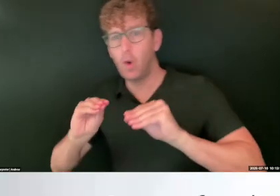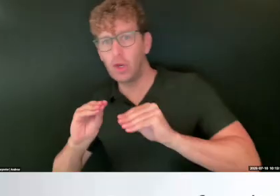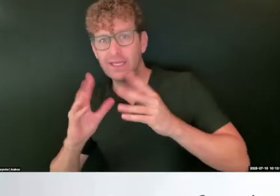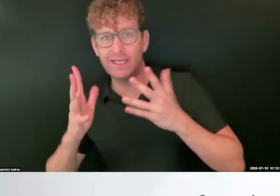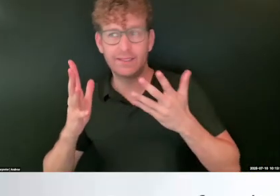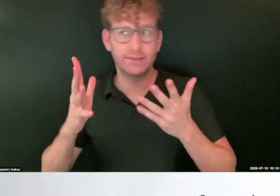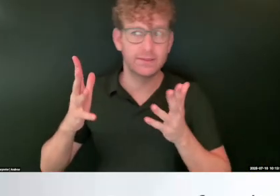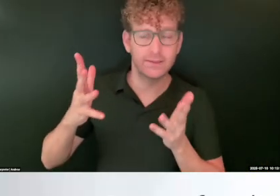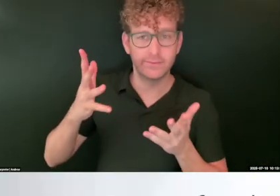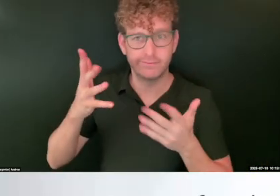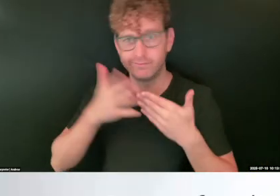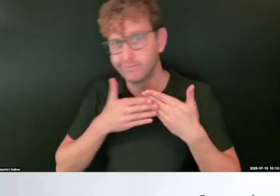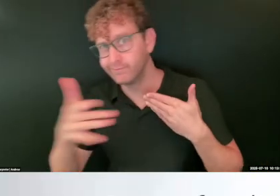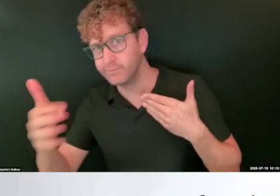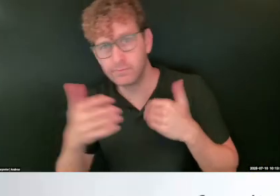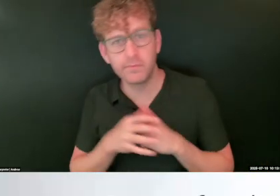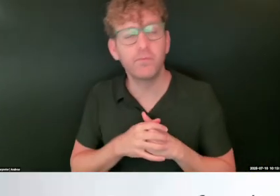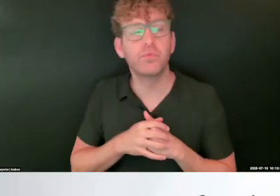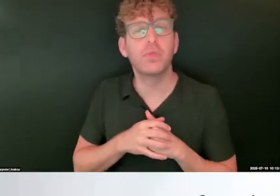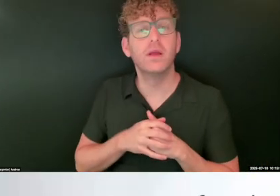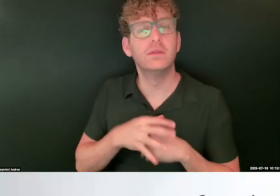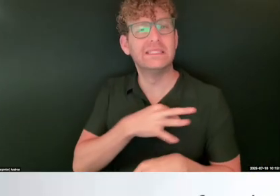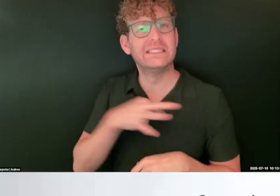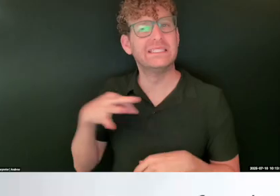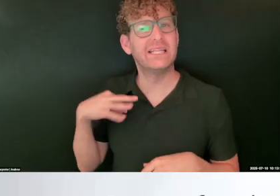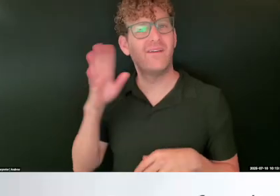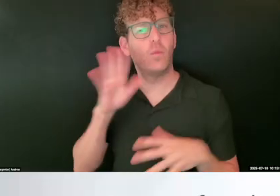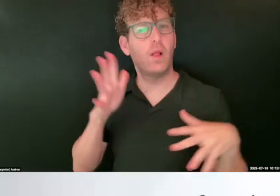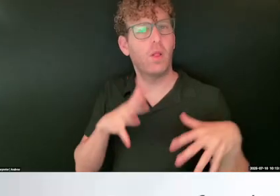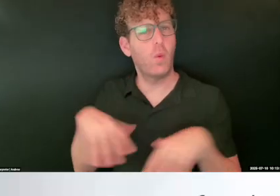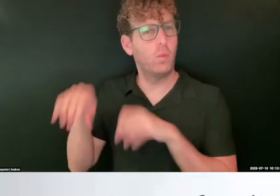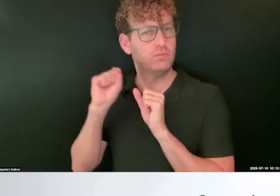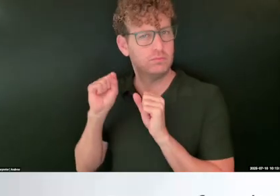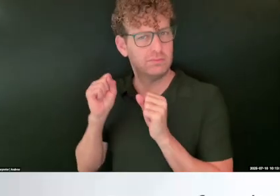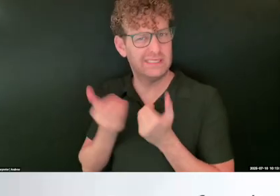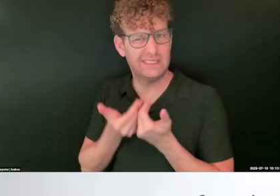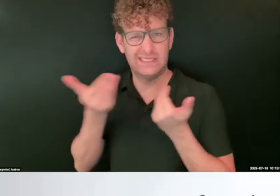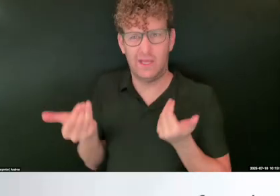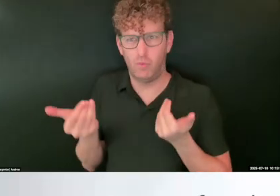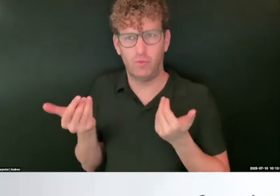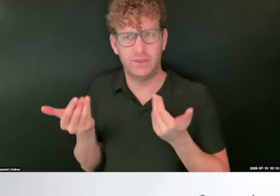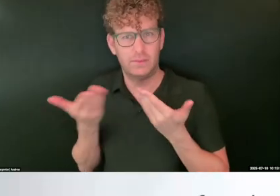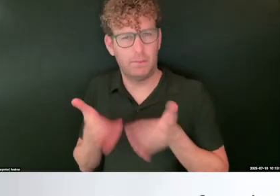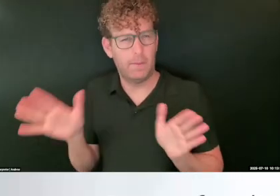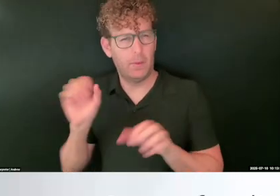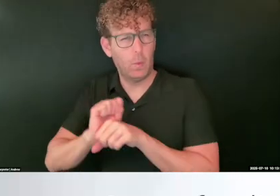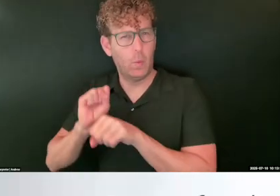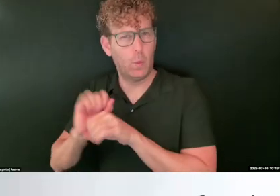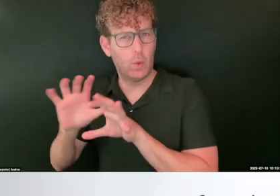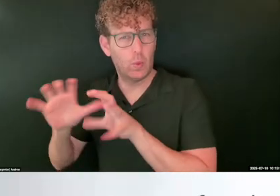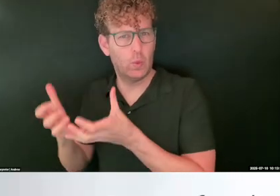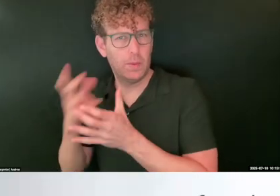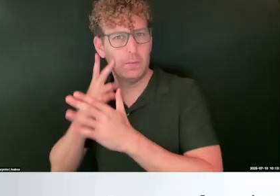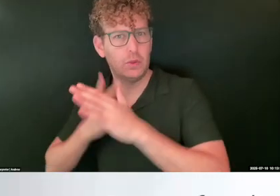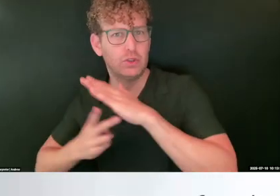separate public work group where they will get into the weeds of projections and will be seeking stakeholder input on